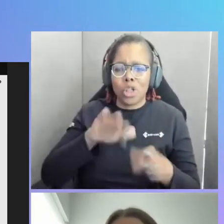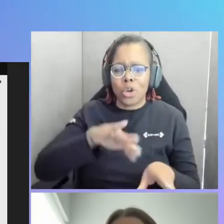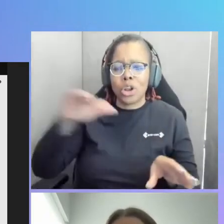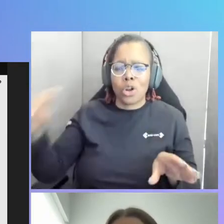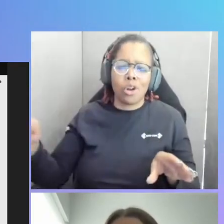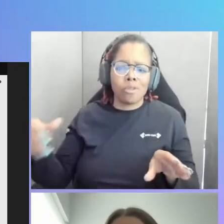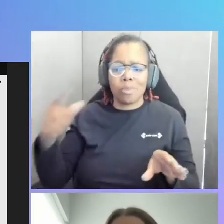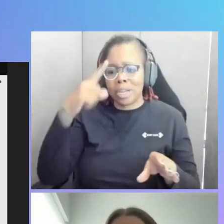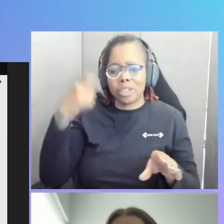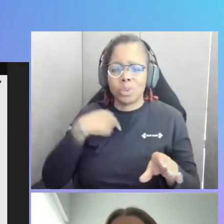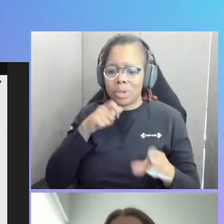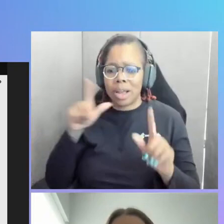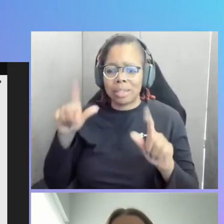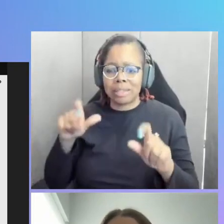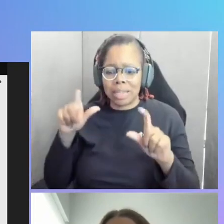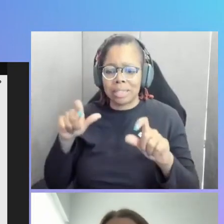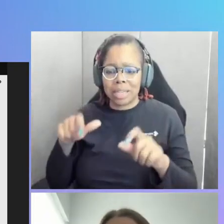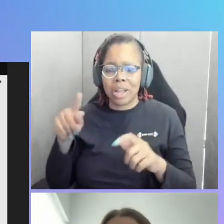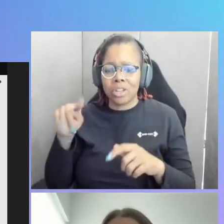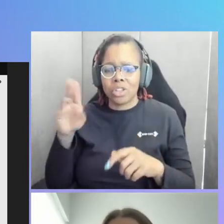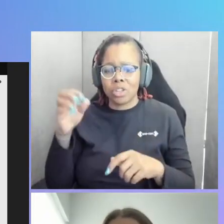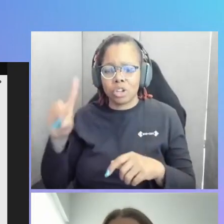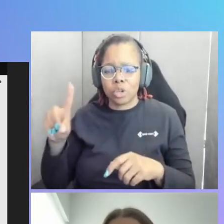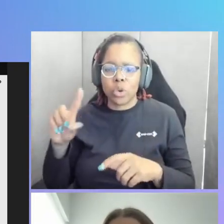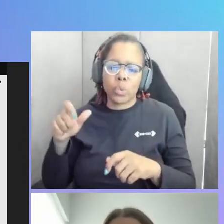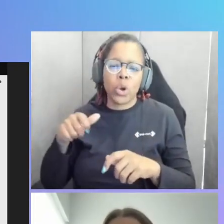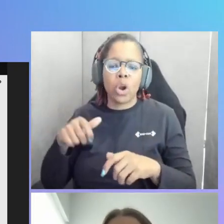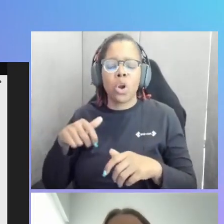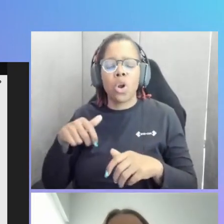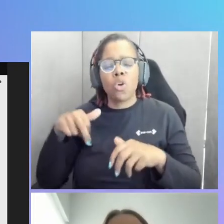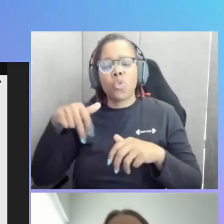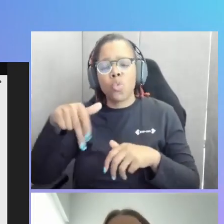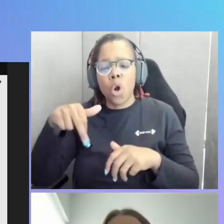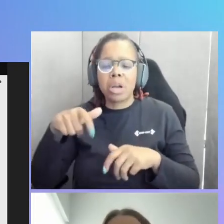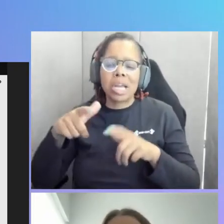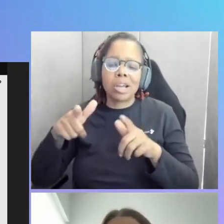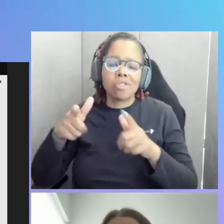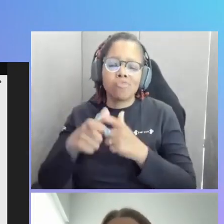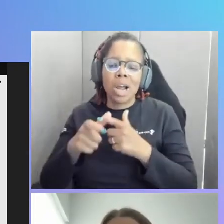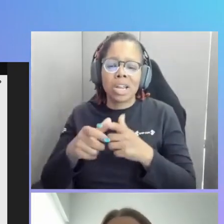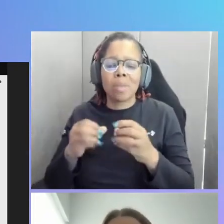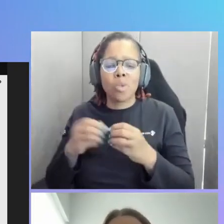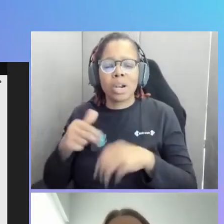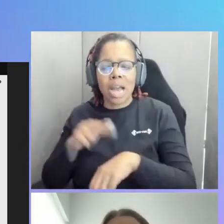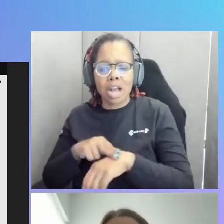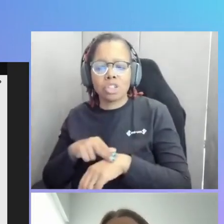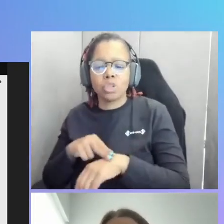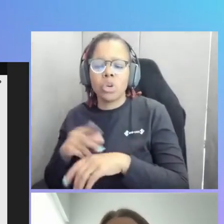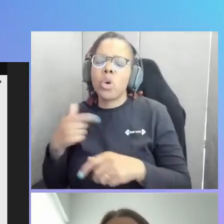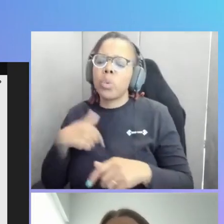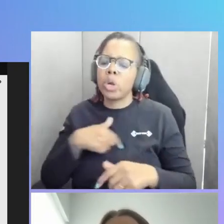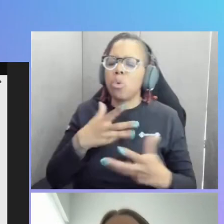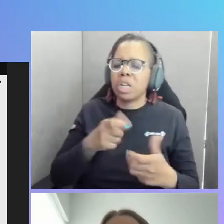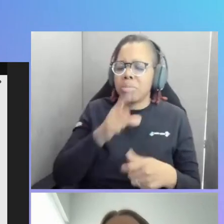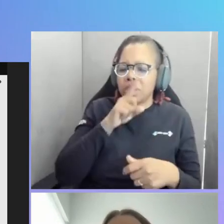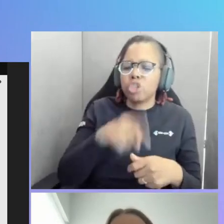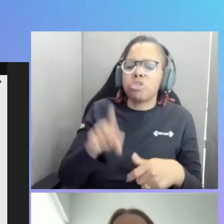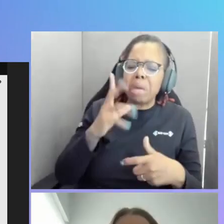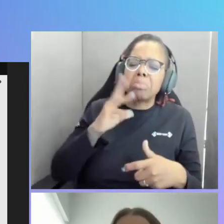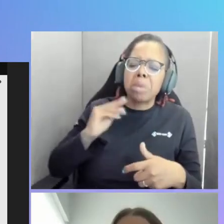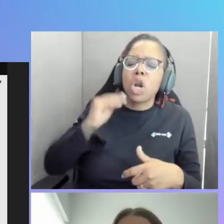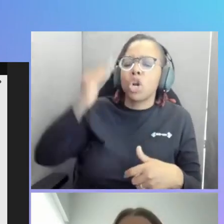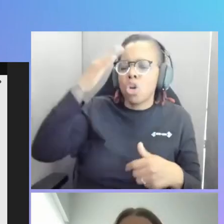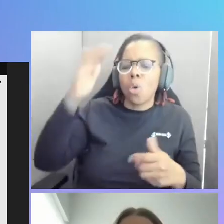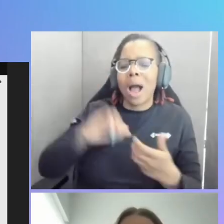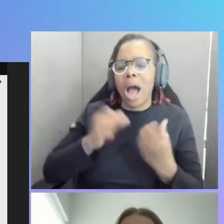weren't testing this on the tread, where running and walking is a more natural human movement, we really wanted to make sure that they had at least some experience rowing,